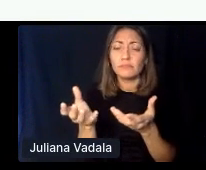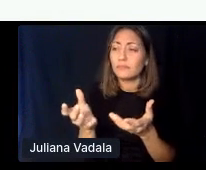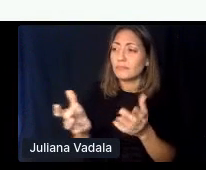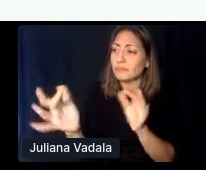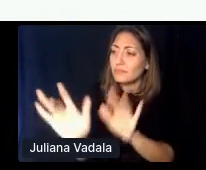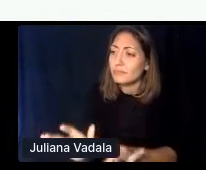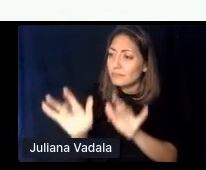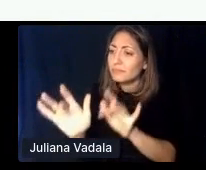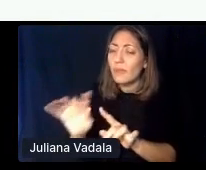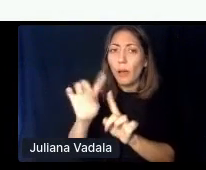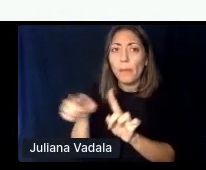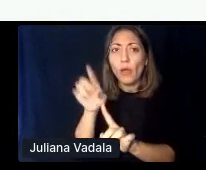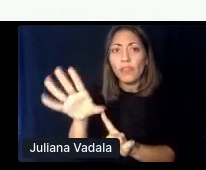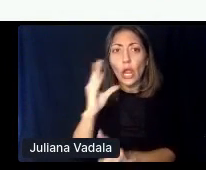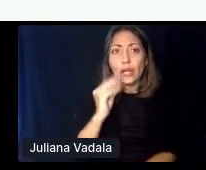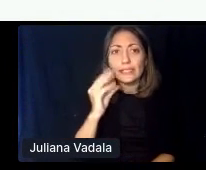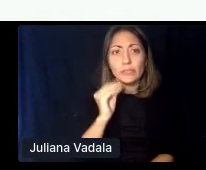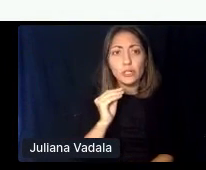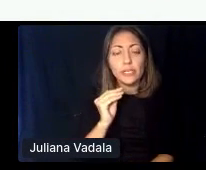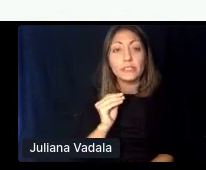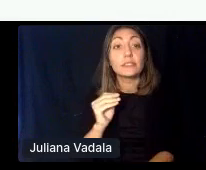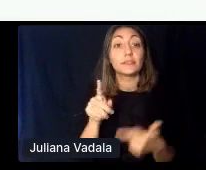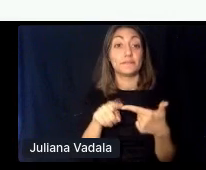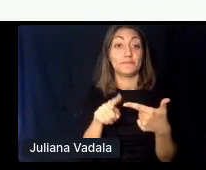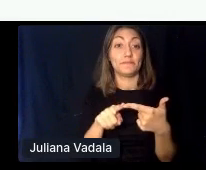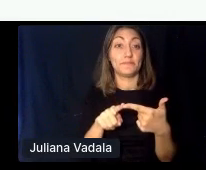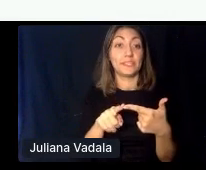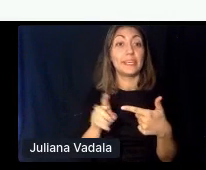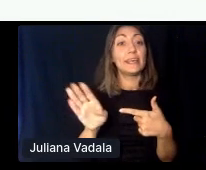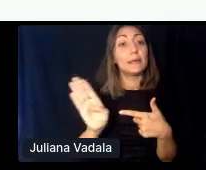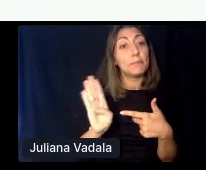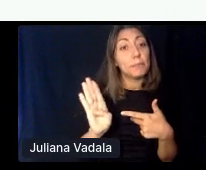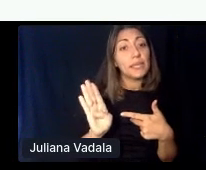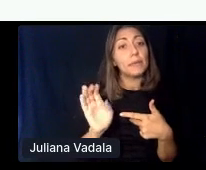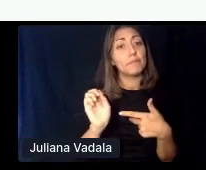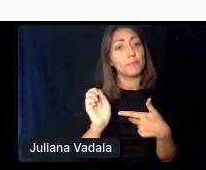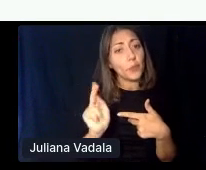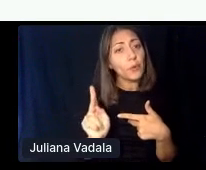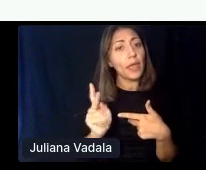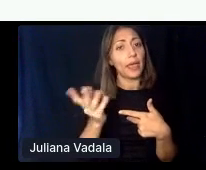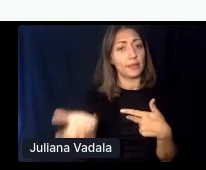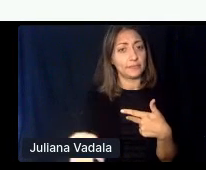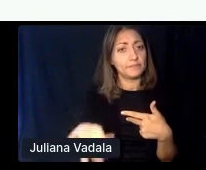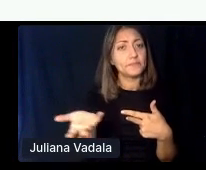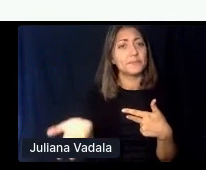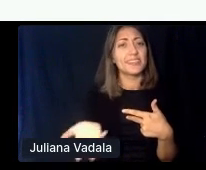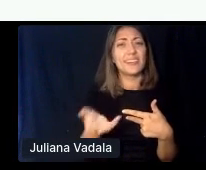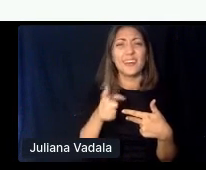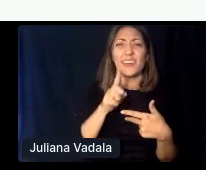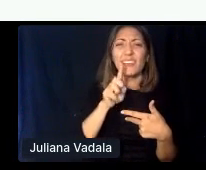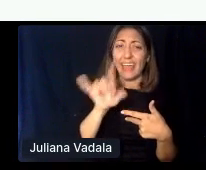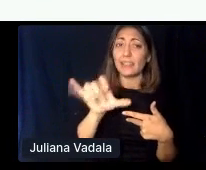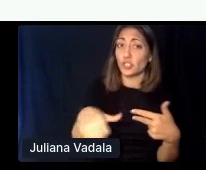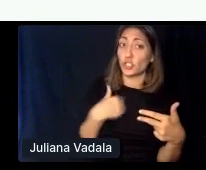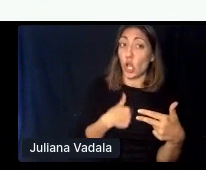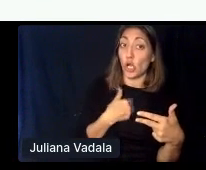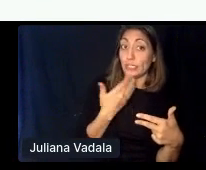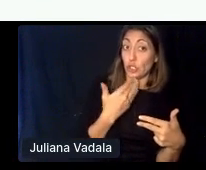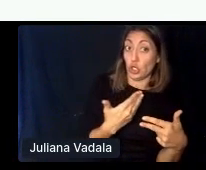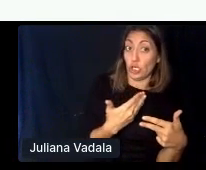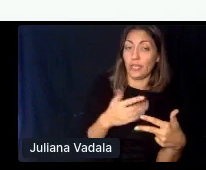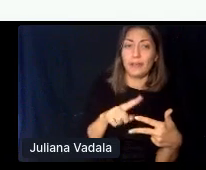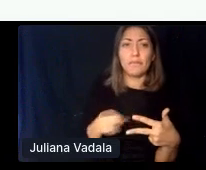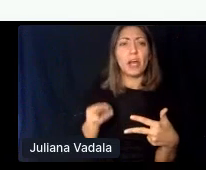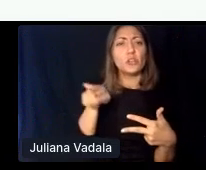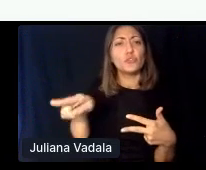be tempting, but your attempt to relate doesn't help the voter in any way and almost gets to being